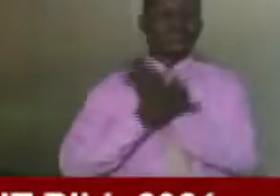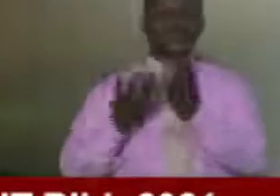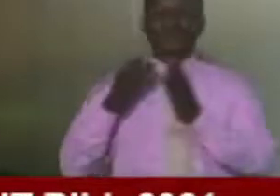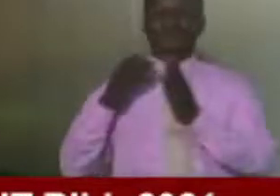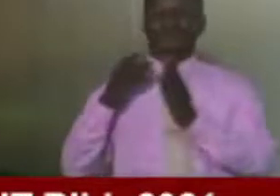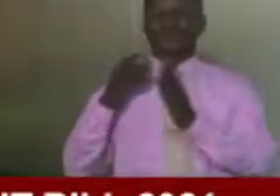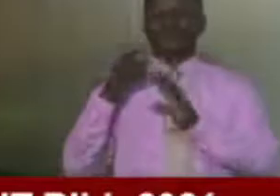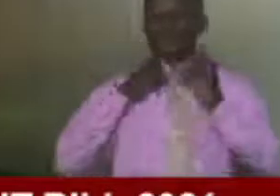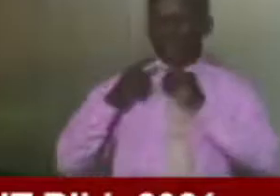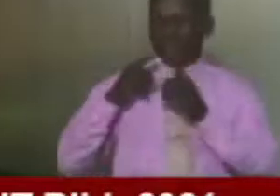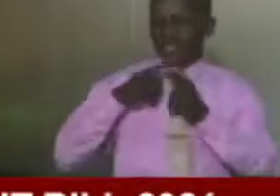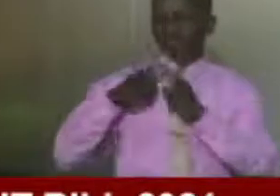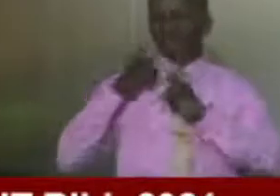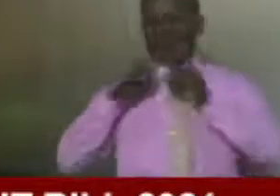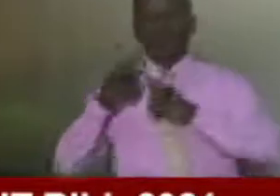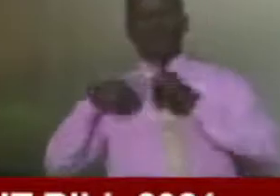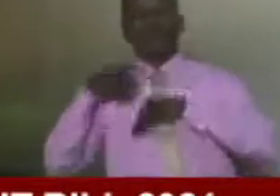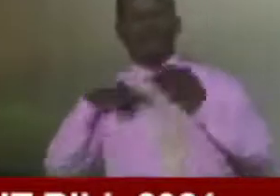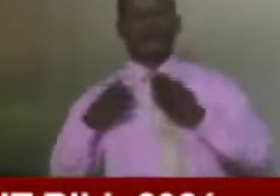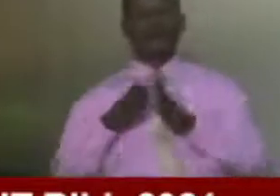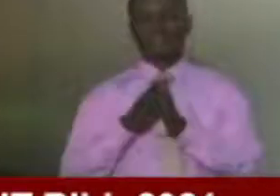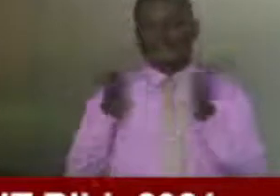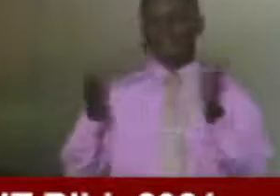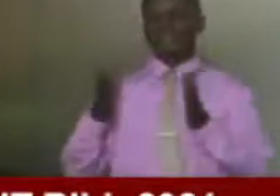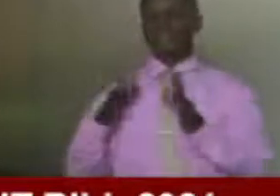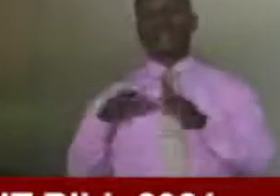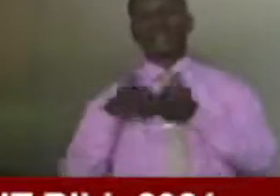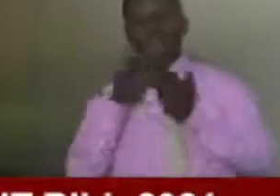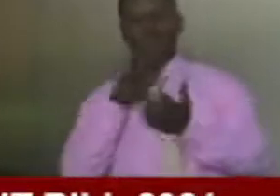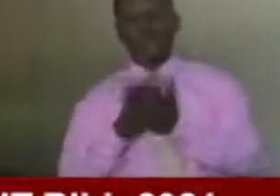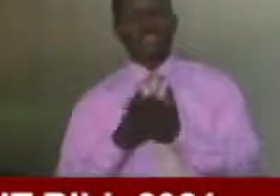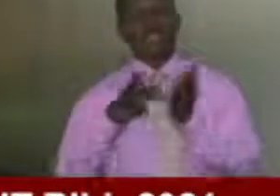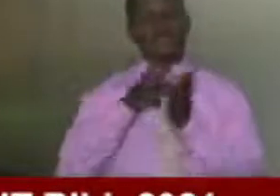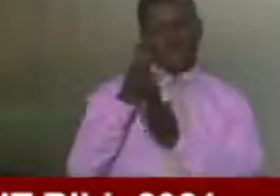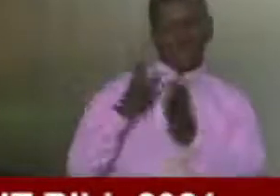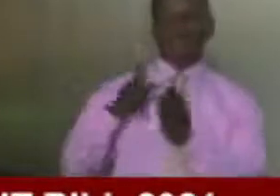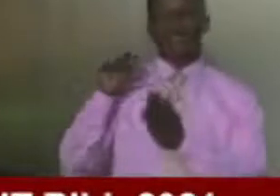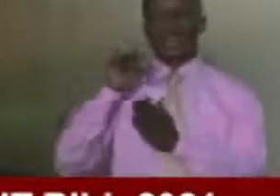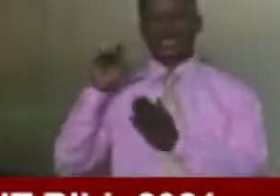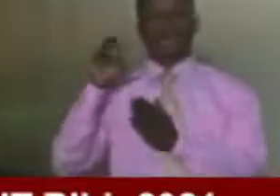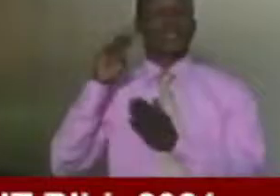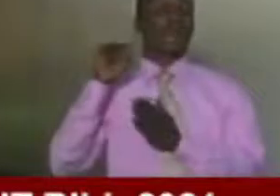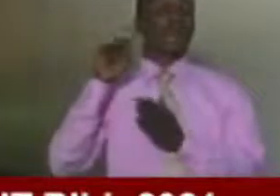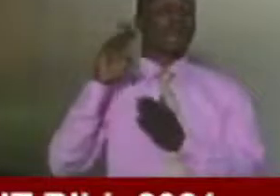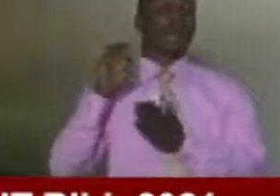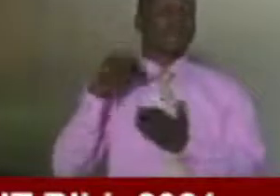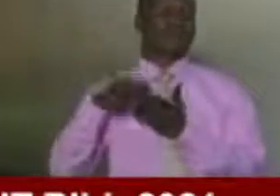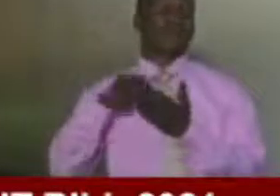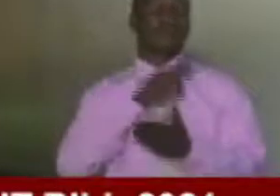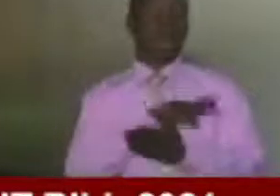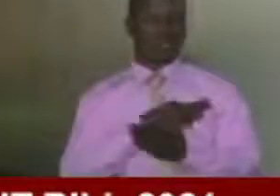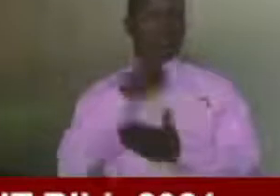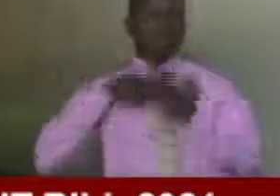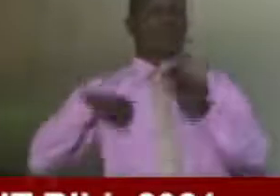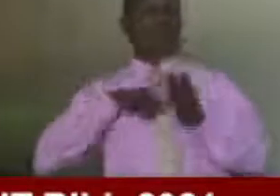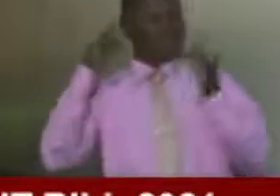question of, you know, how well they are paid, their allowances, and the rest of them. And one would expect that at this stage,